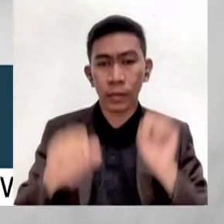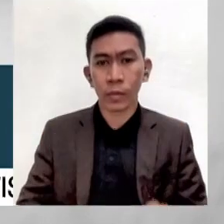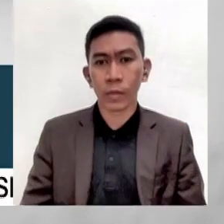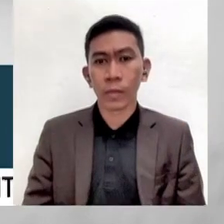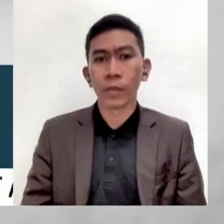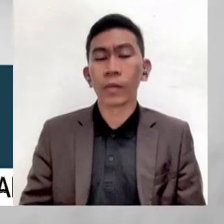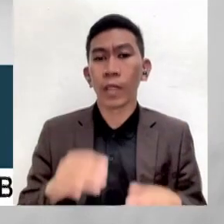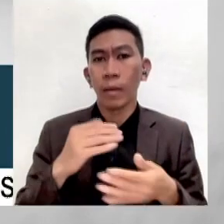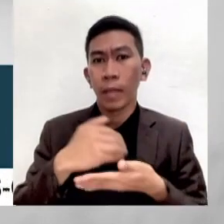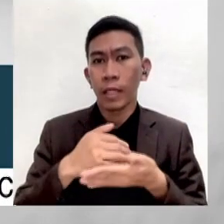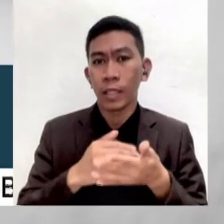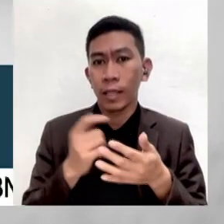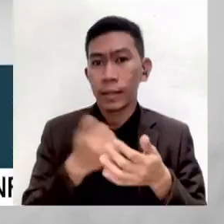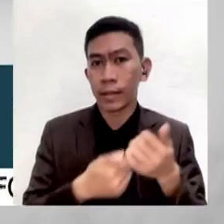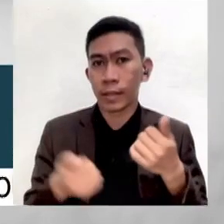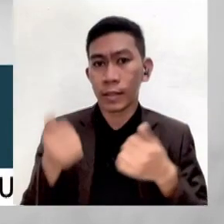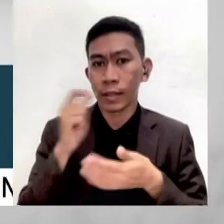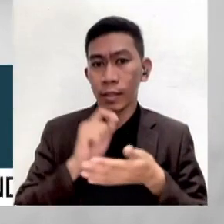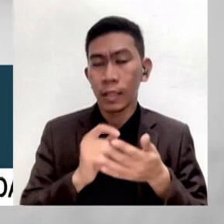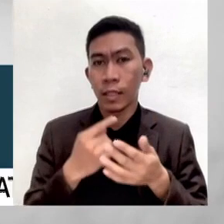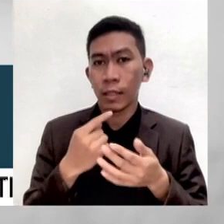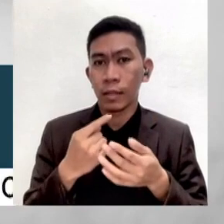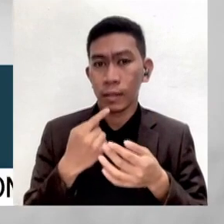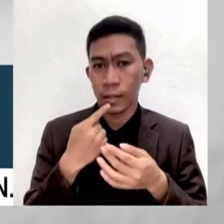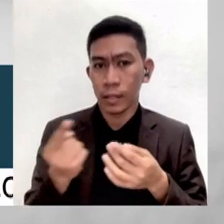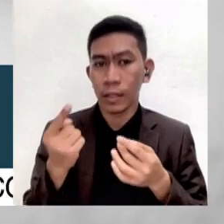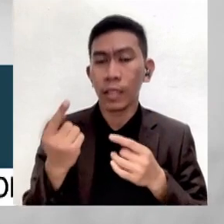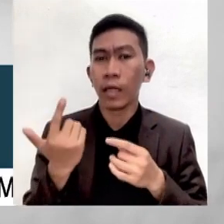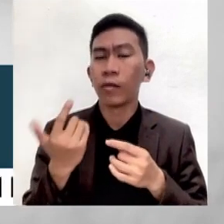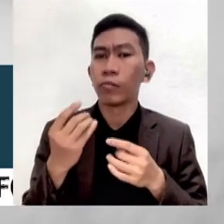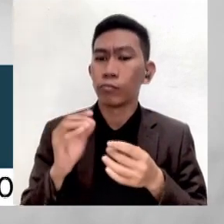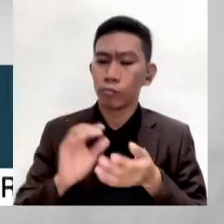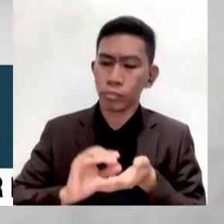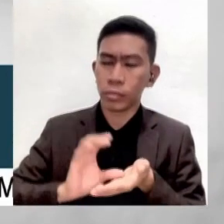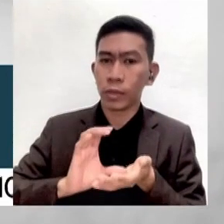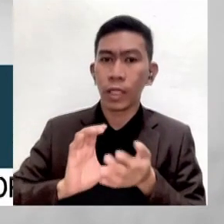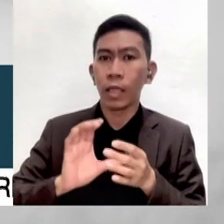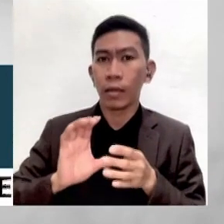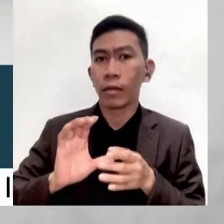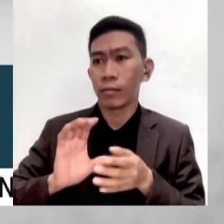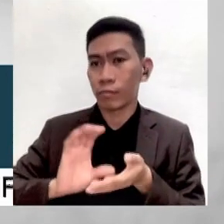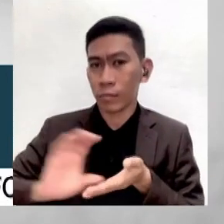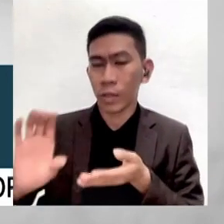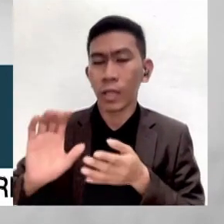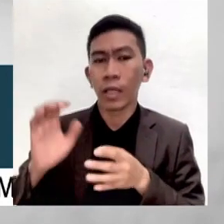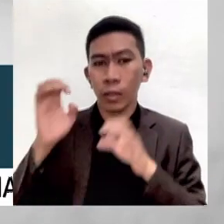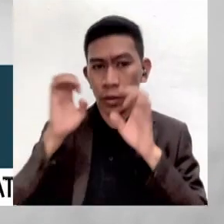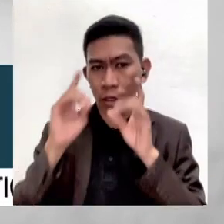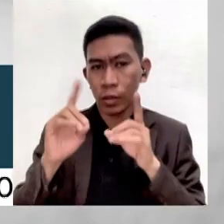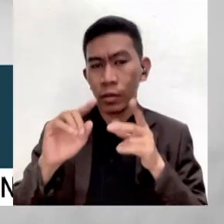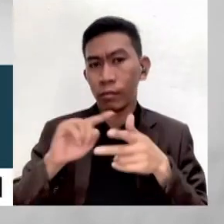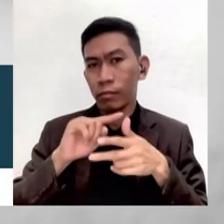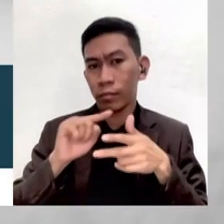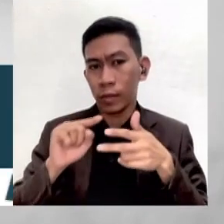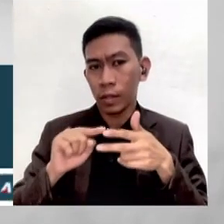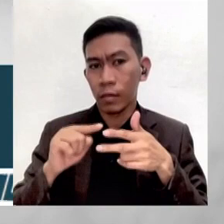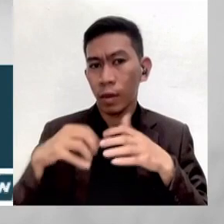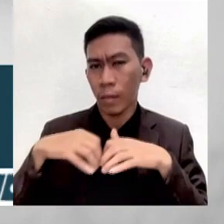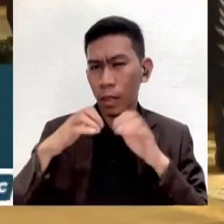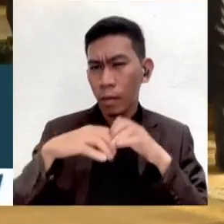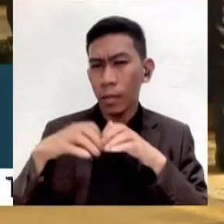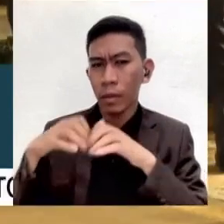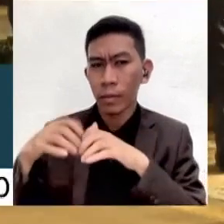secretary says among the sectors that will receive big chunks of the budget include the education, infrastructure, and social amelioration